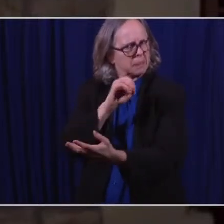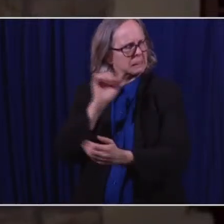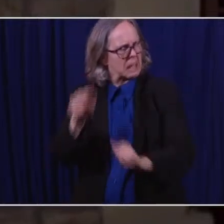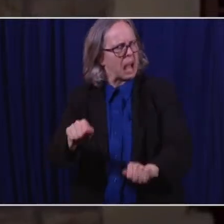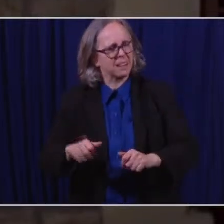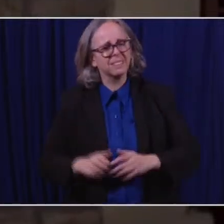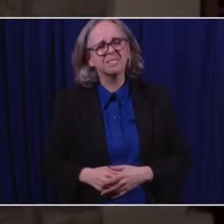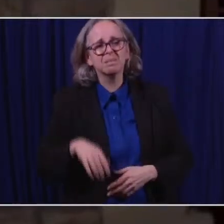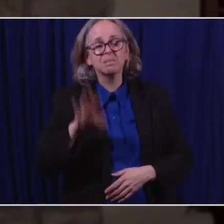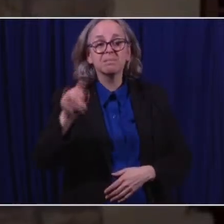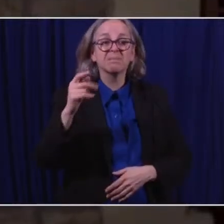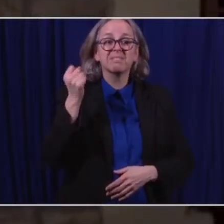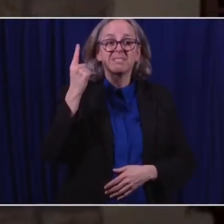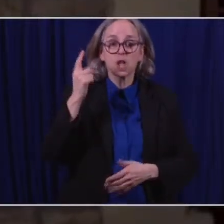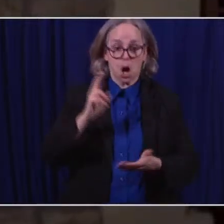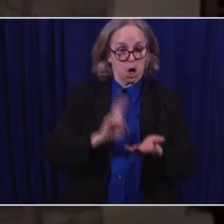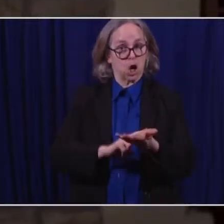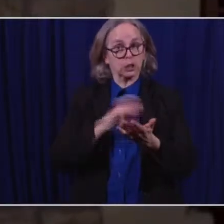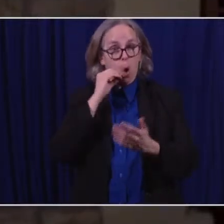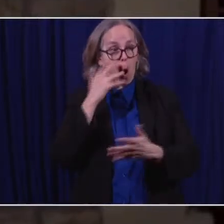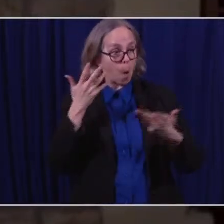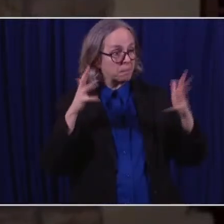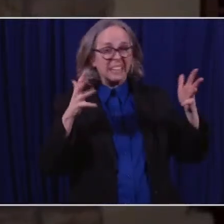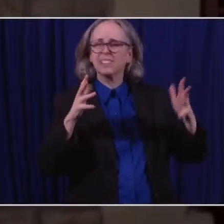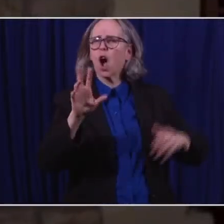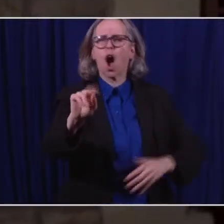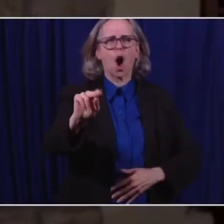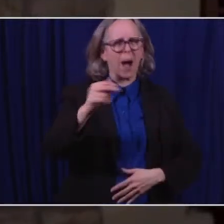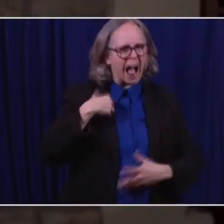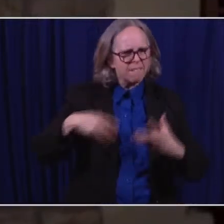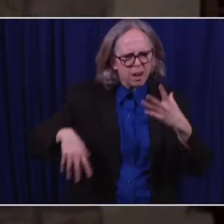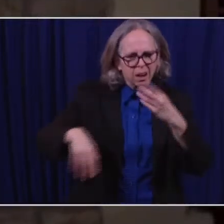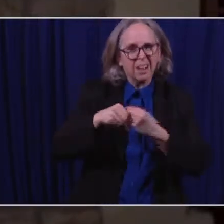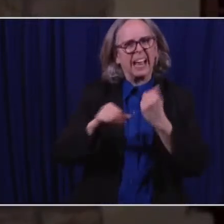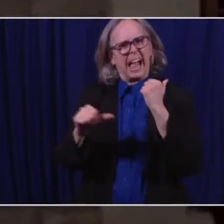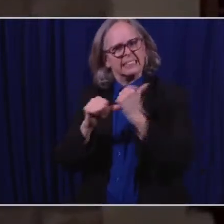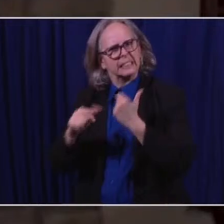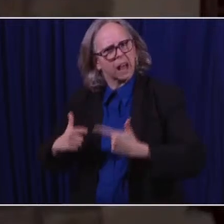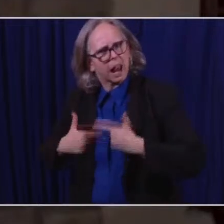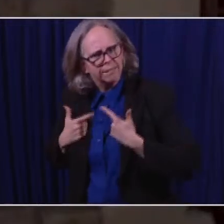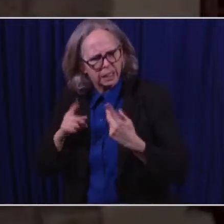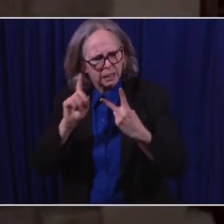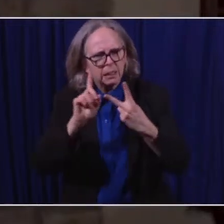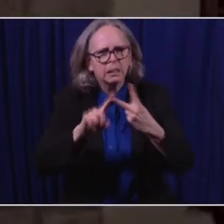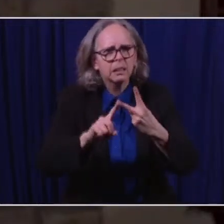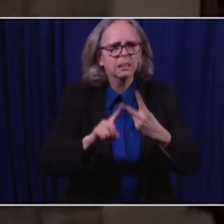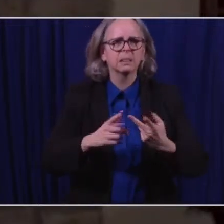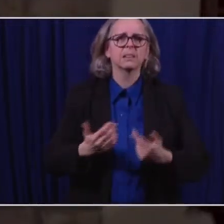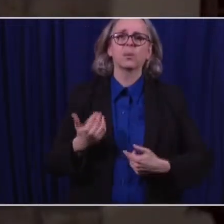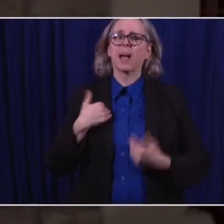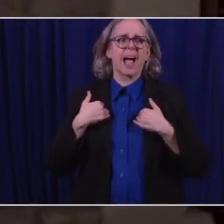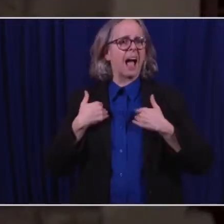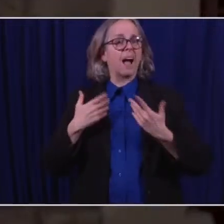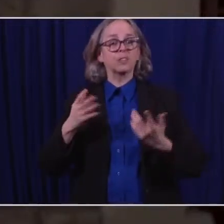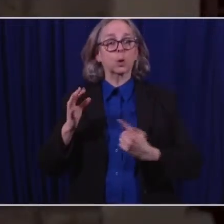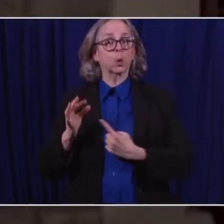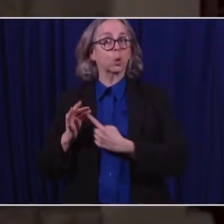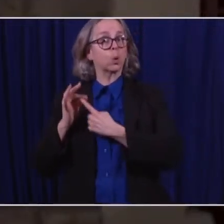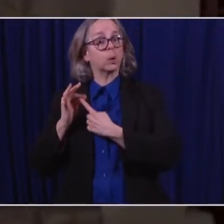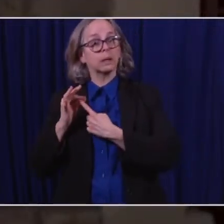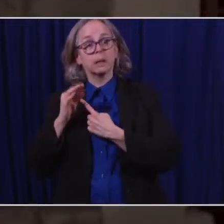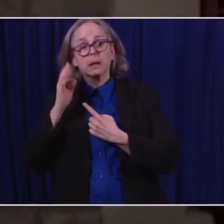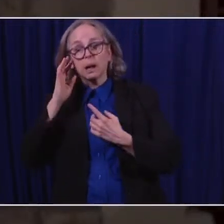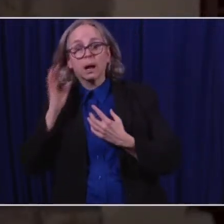nursing homes, we're not only doing assisted living. We made a decision, and I don't think most states have, to go deep into our congregate